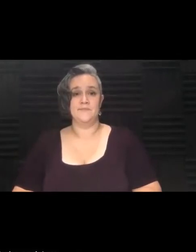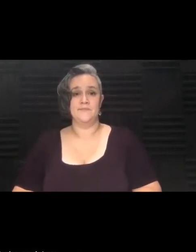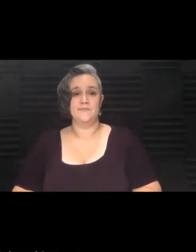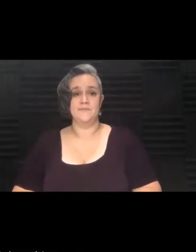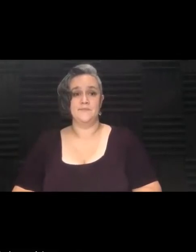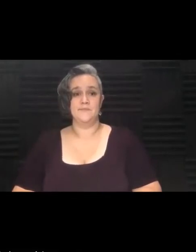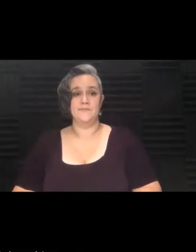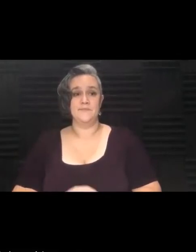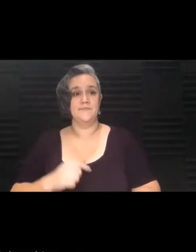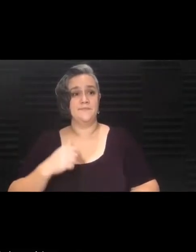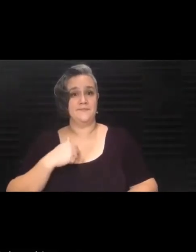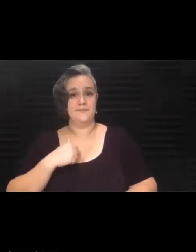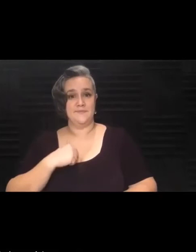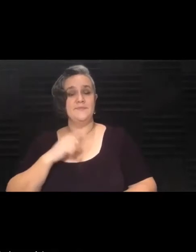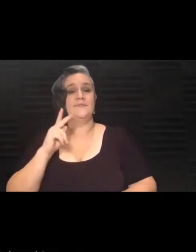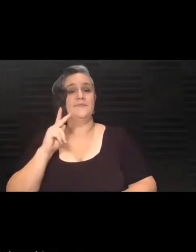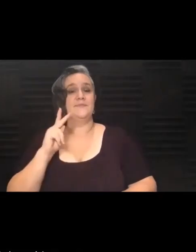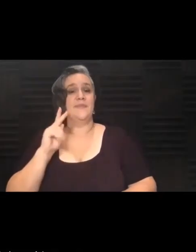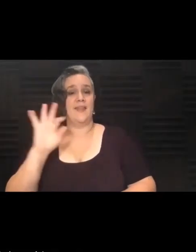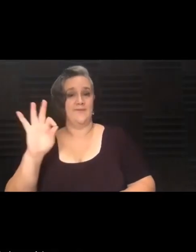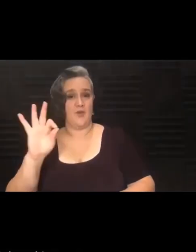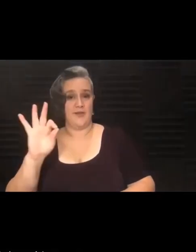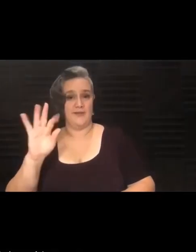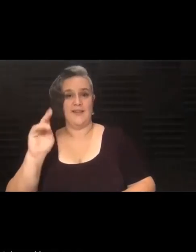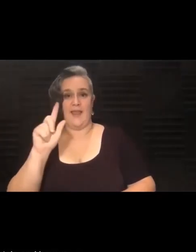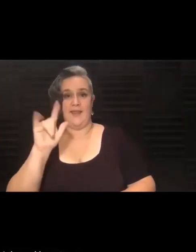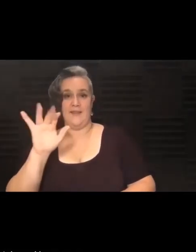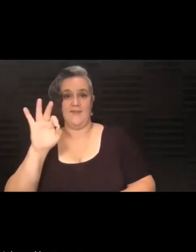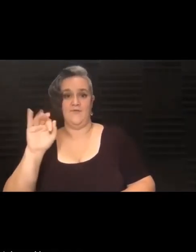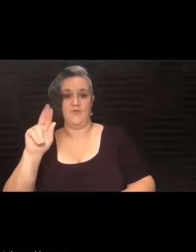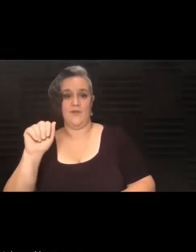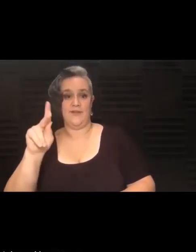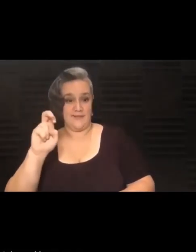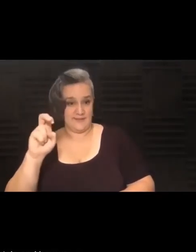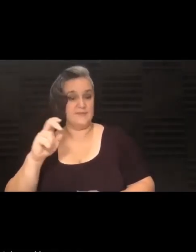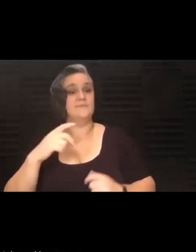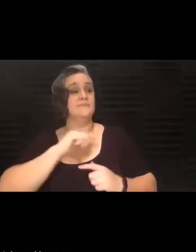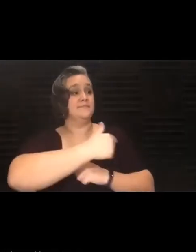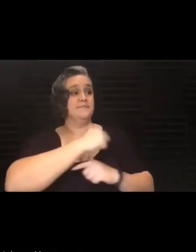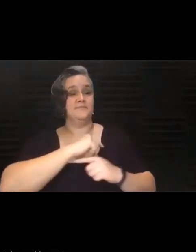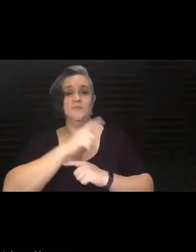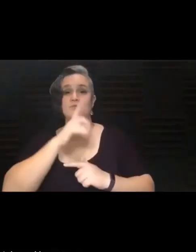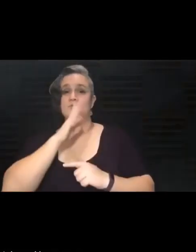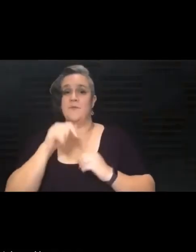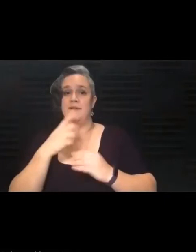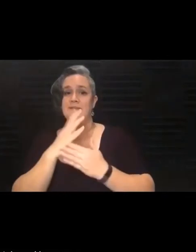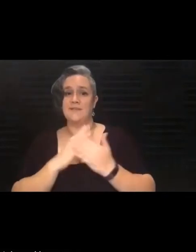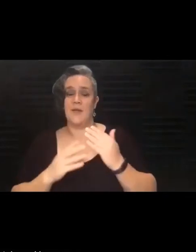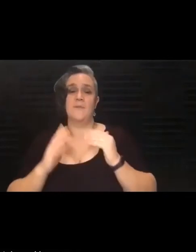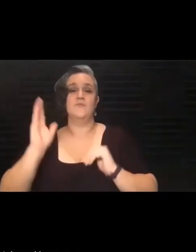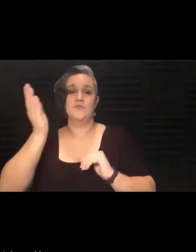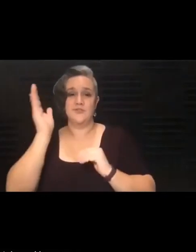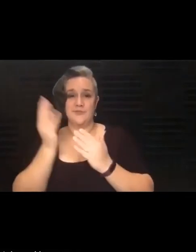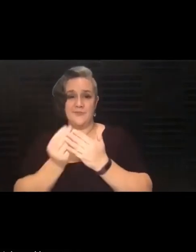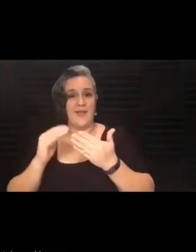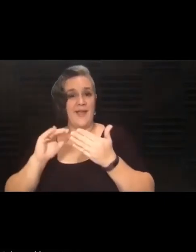This is Kelly Frank, and Amy and I are going to be taking you through the basics of presentation materials and how to make those